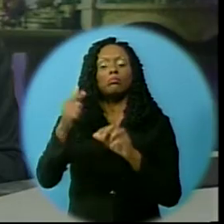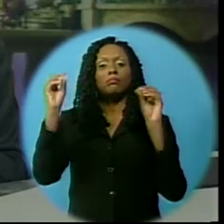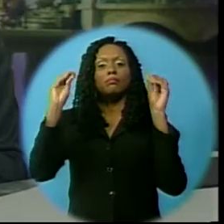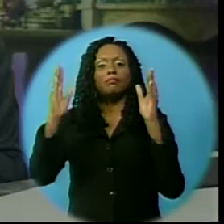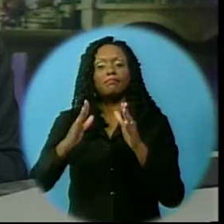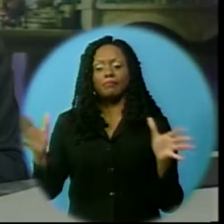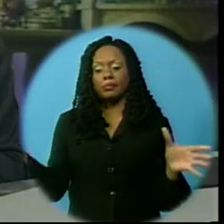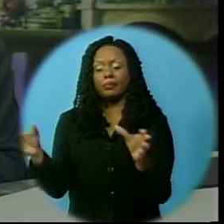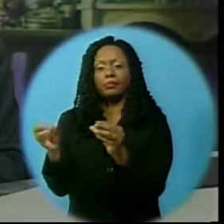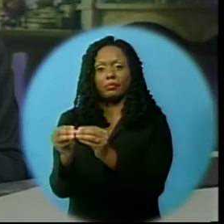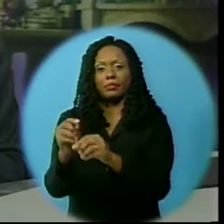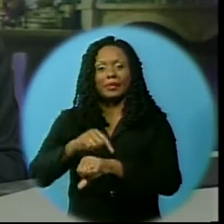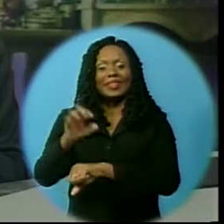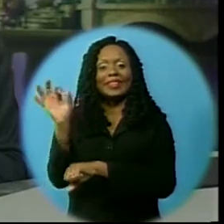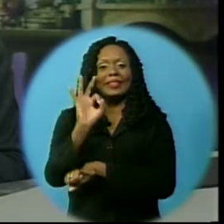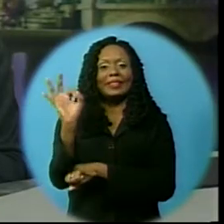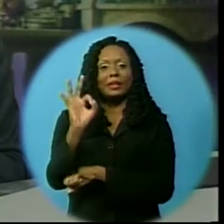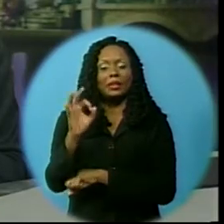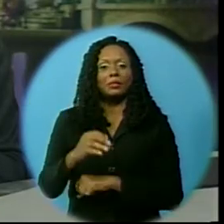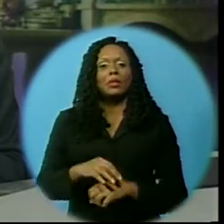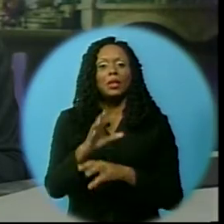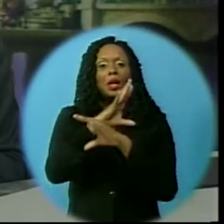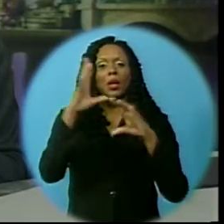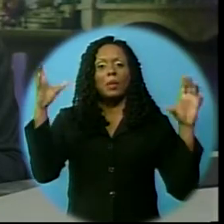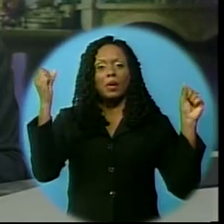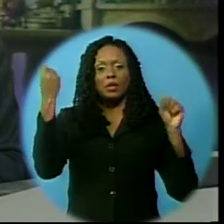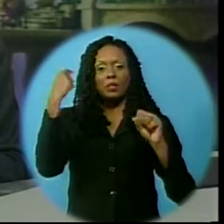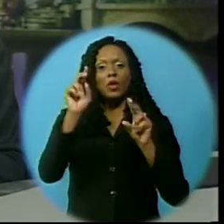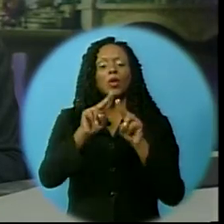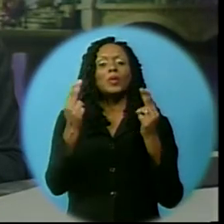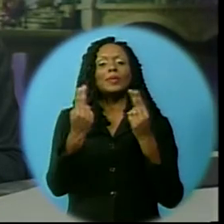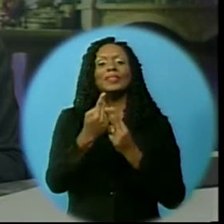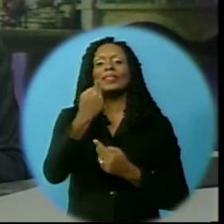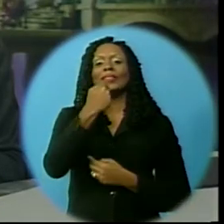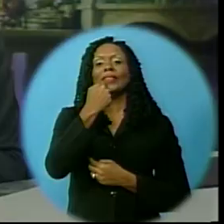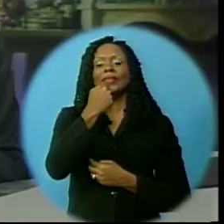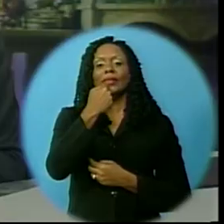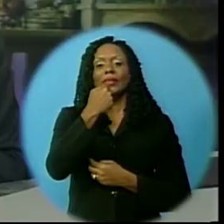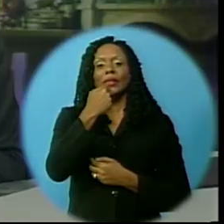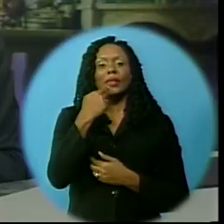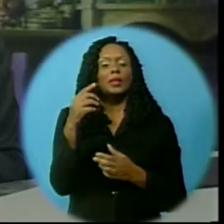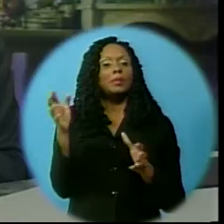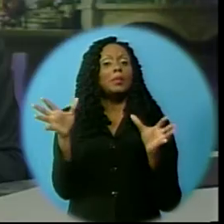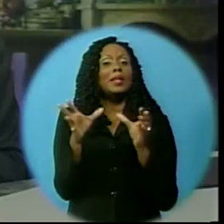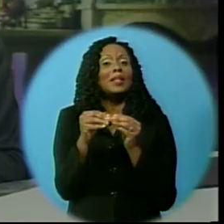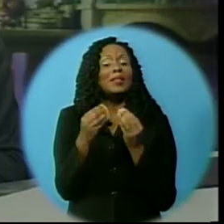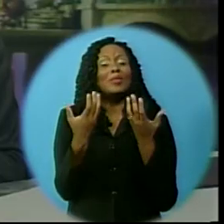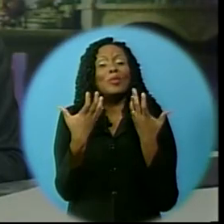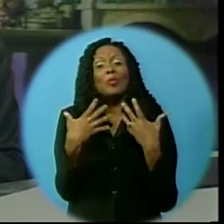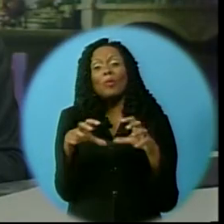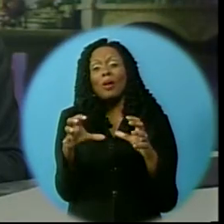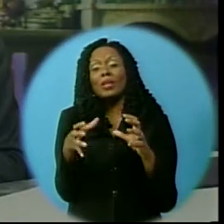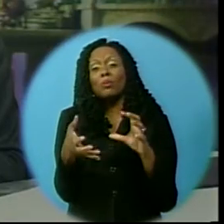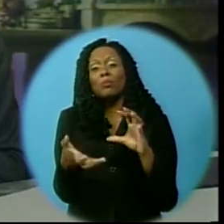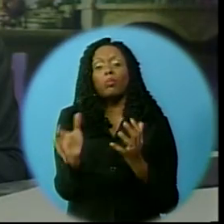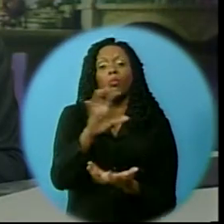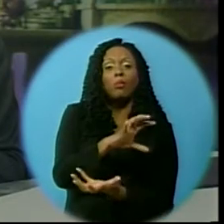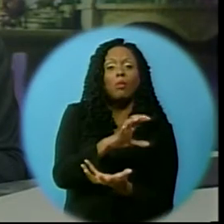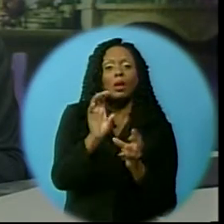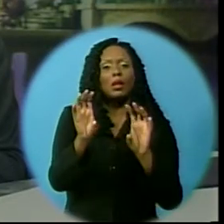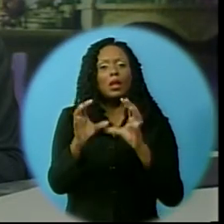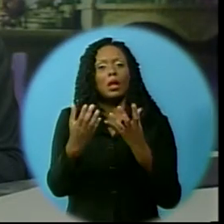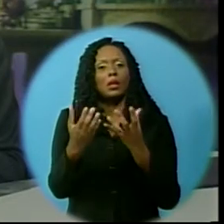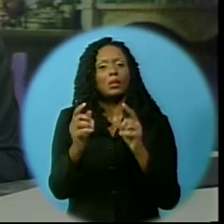there at 9 in the morning. BUT President Pedro Shepherd tells CBC News the timing of the meeting is not intended to